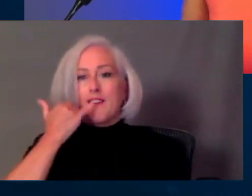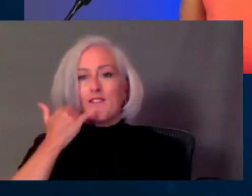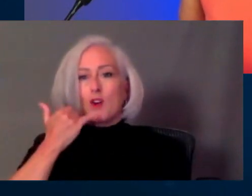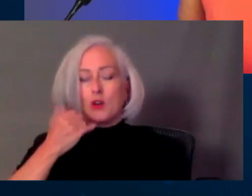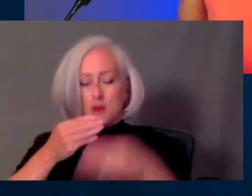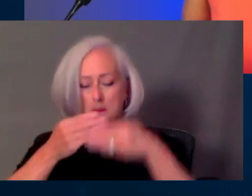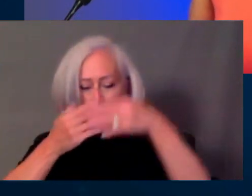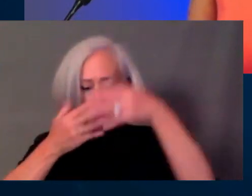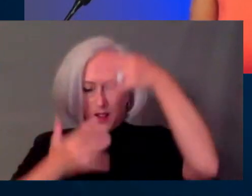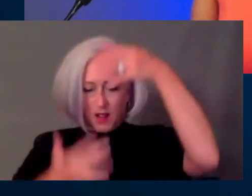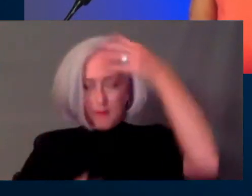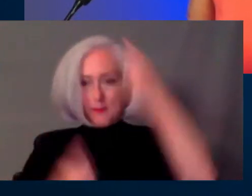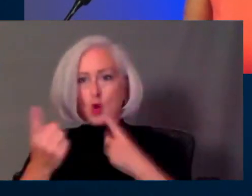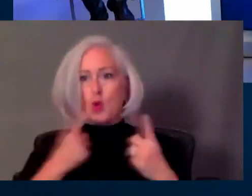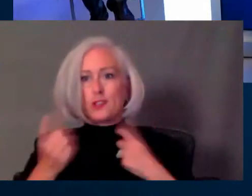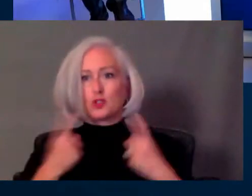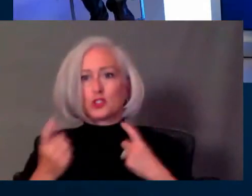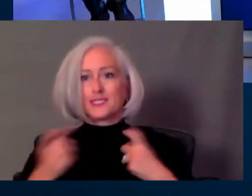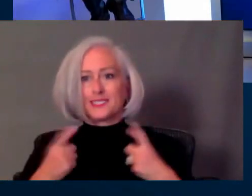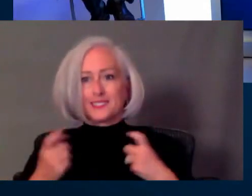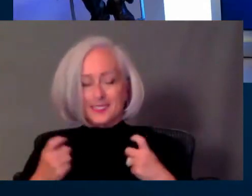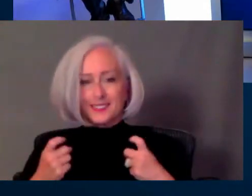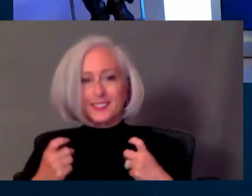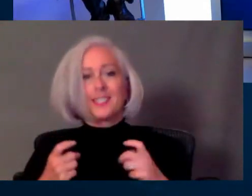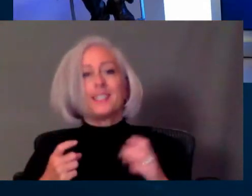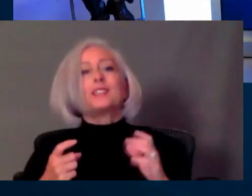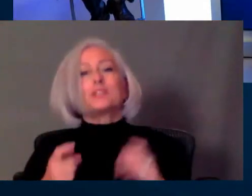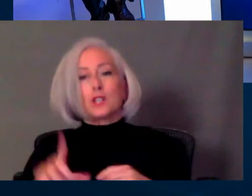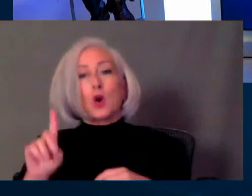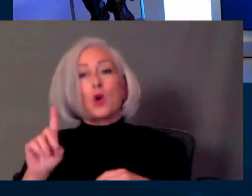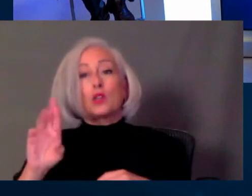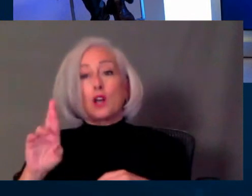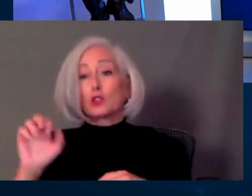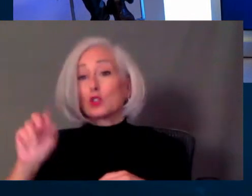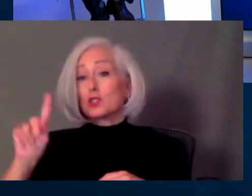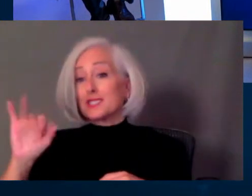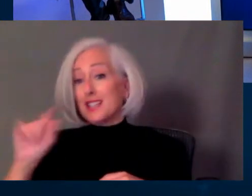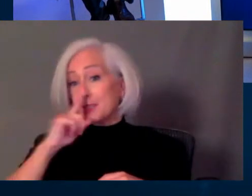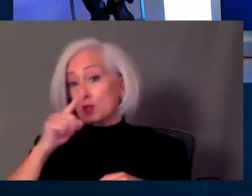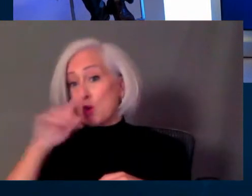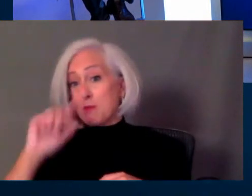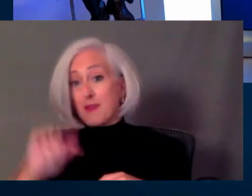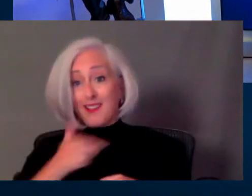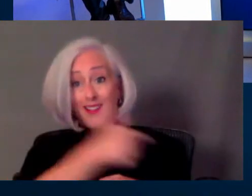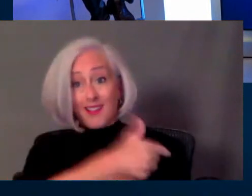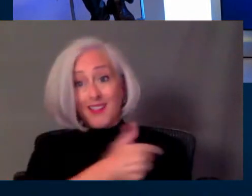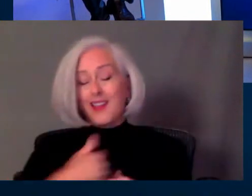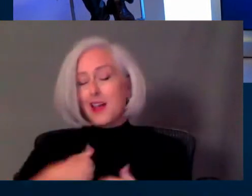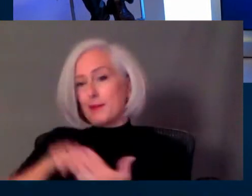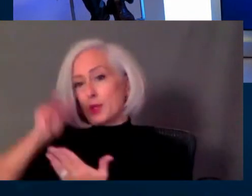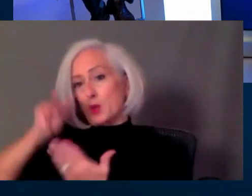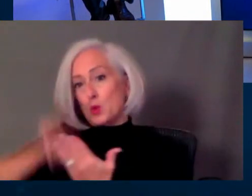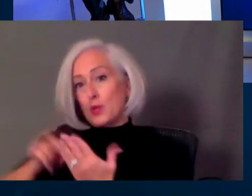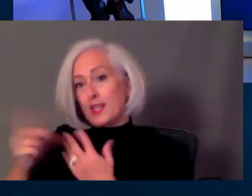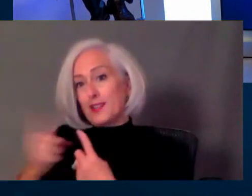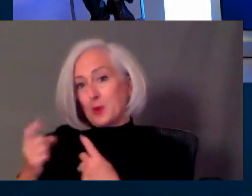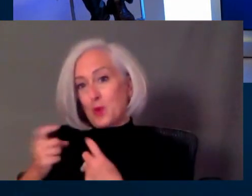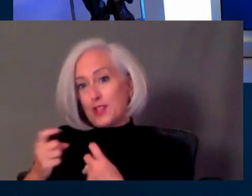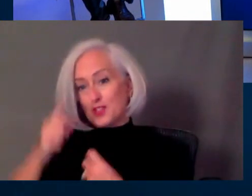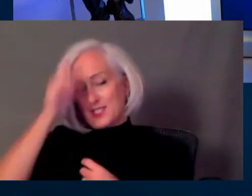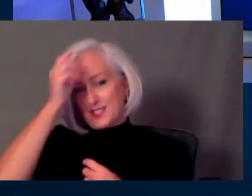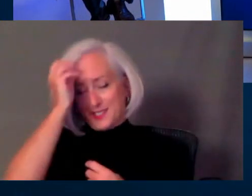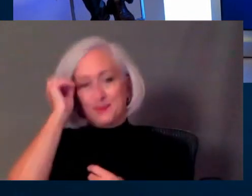you got vaccinated. Did it help your fatigue and your brain fog at all? Yeah, a little